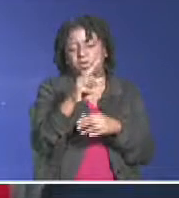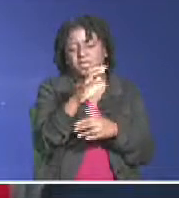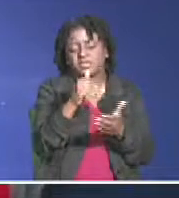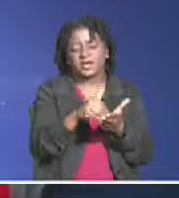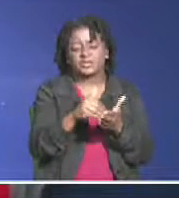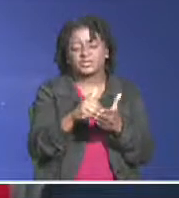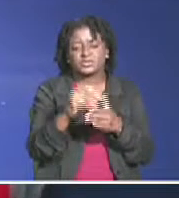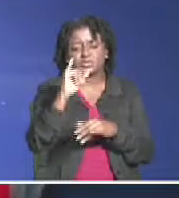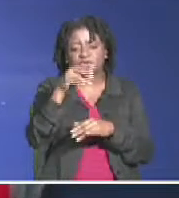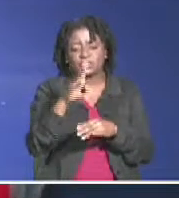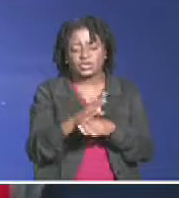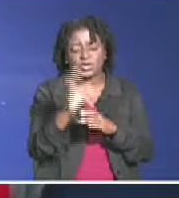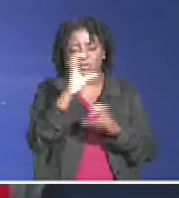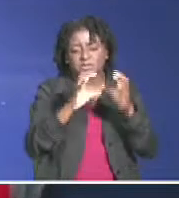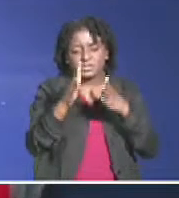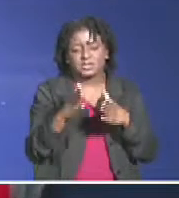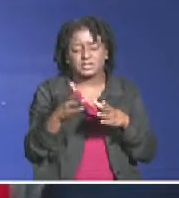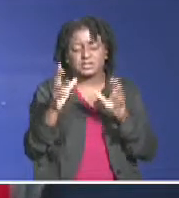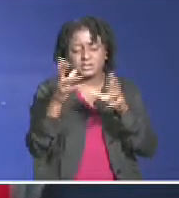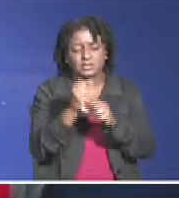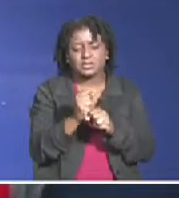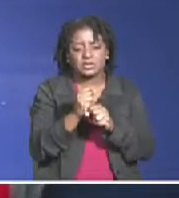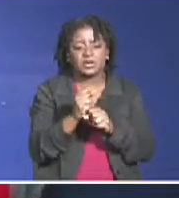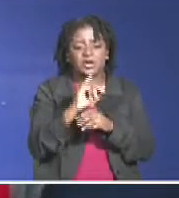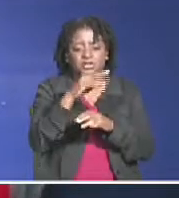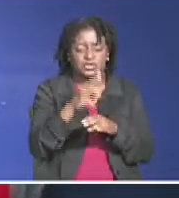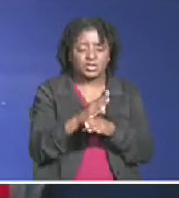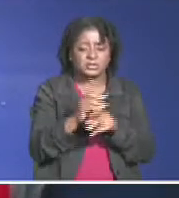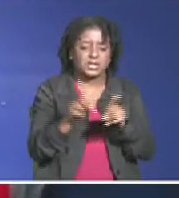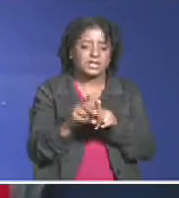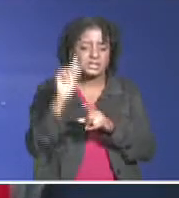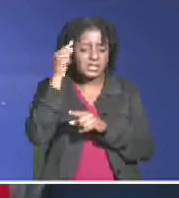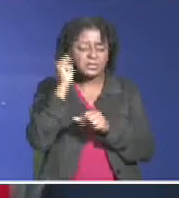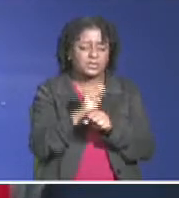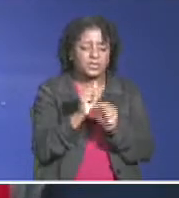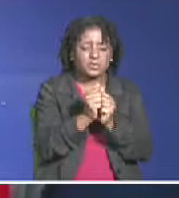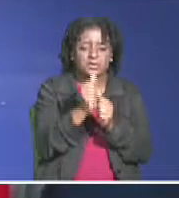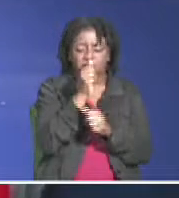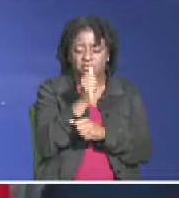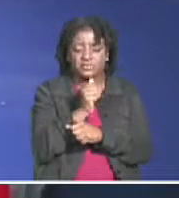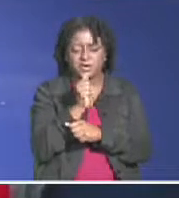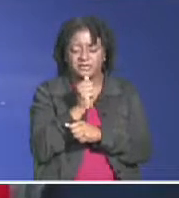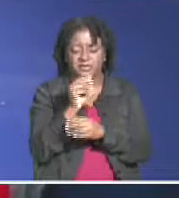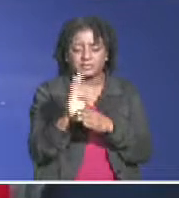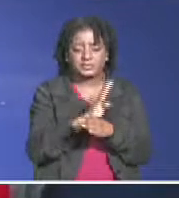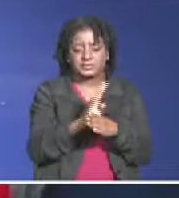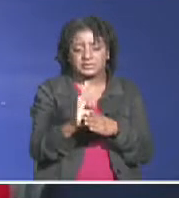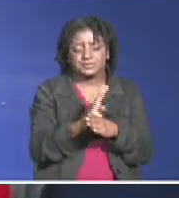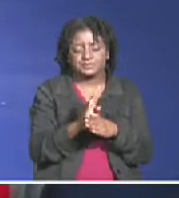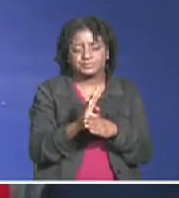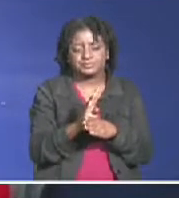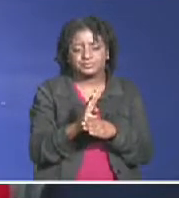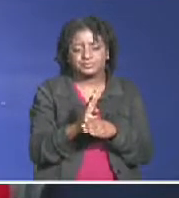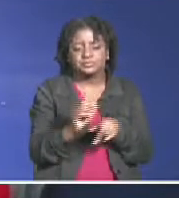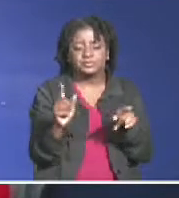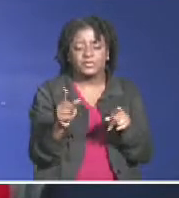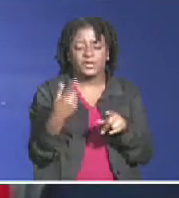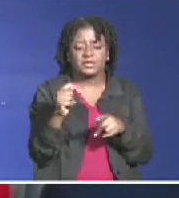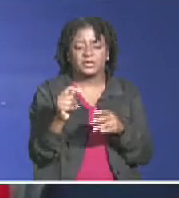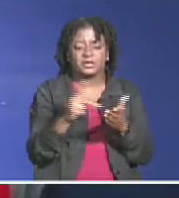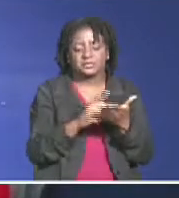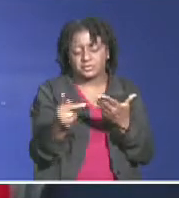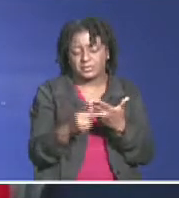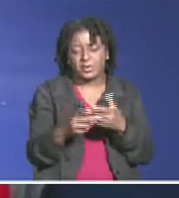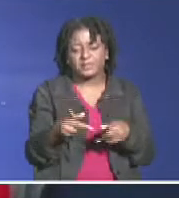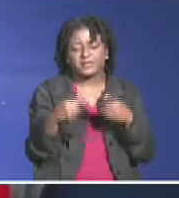1,000 job seekers were able to secure jobs as government partnered with the private sector. He says as the initiative provides